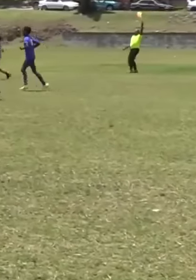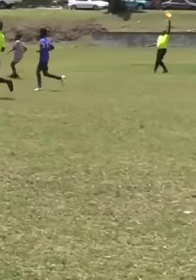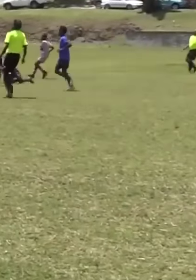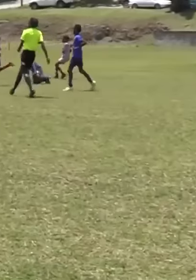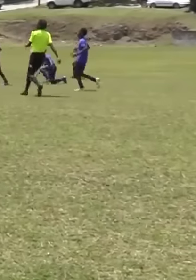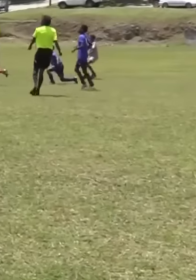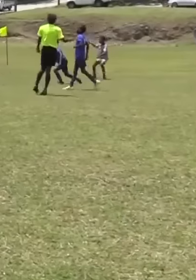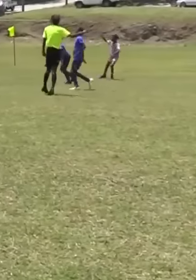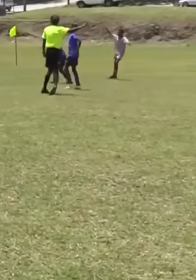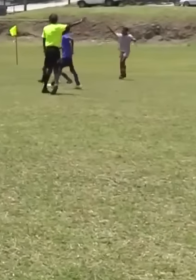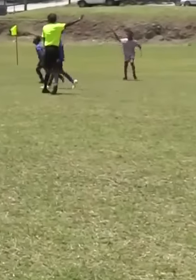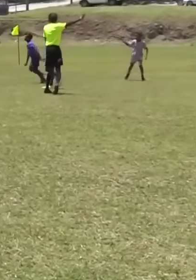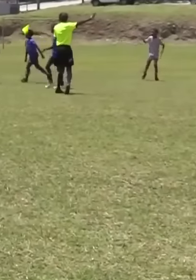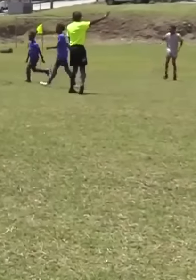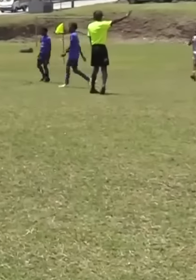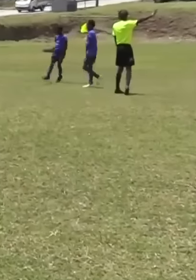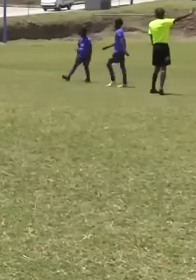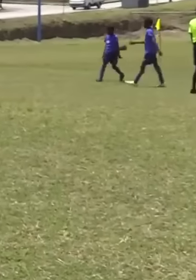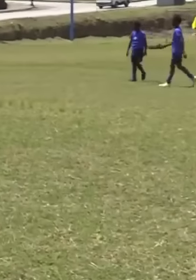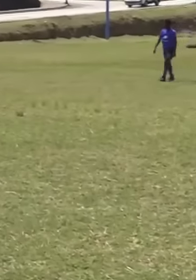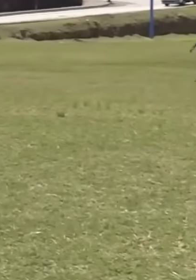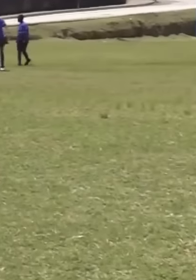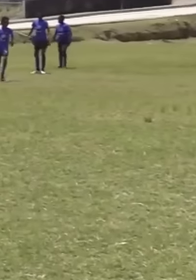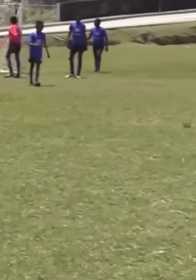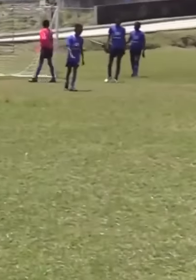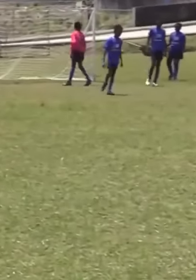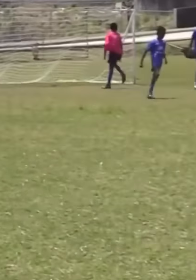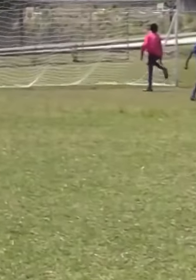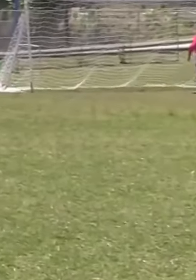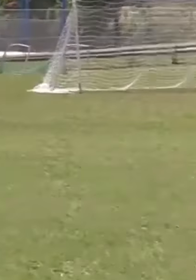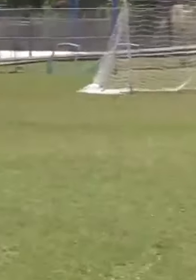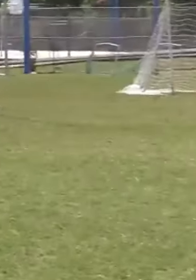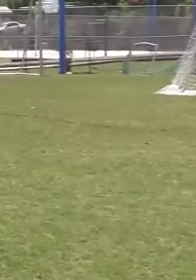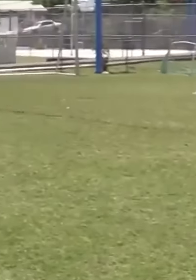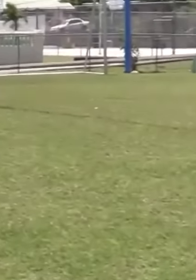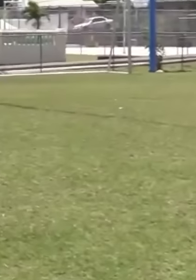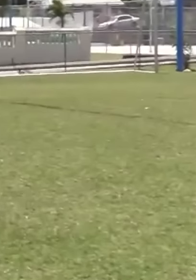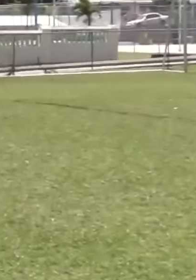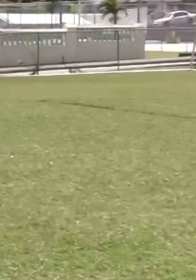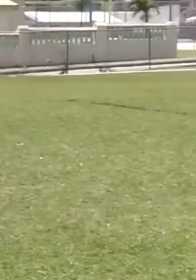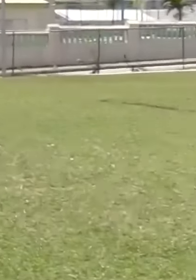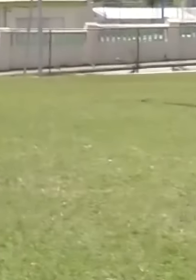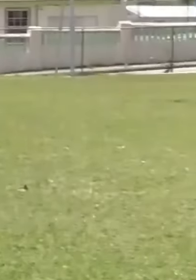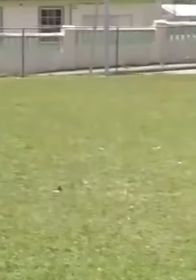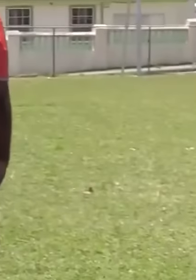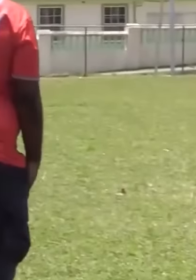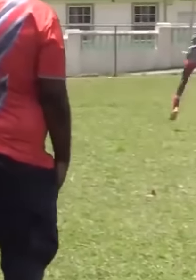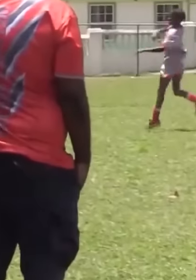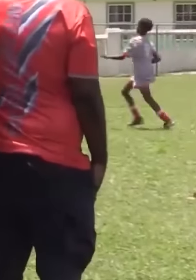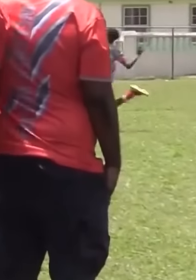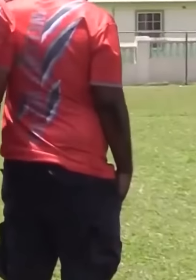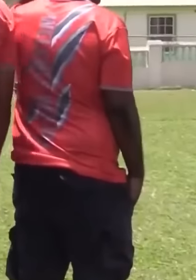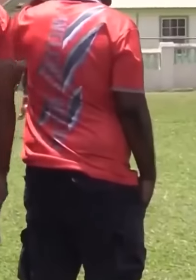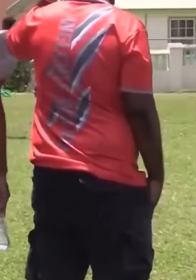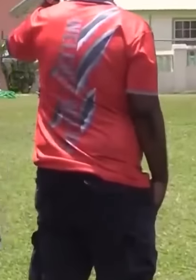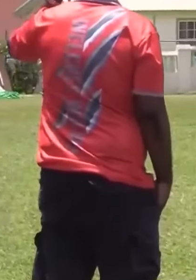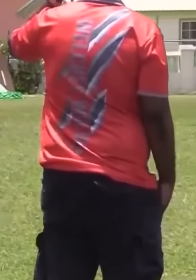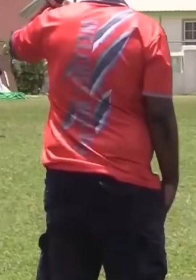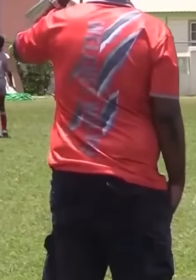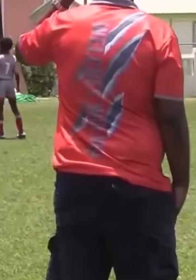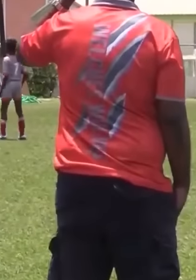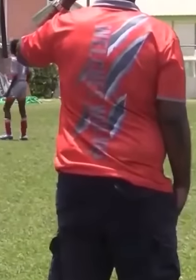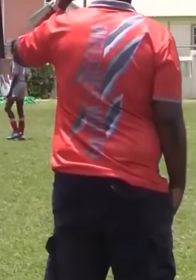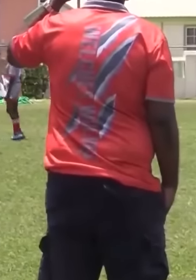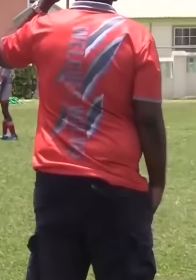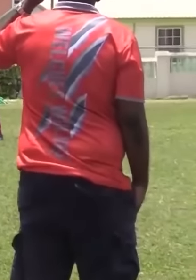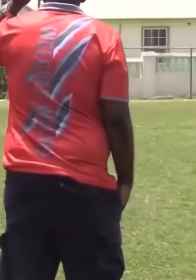who else but Headley to register the hat-trick and the victory for Welches Primary. They blank Bay